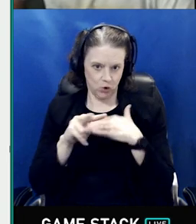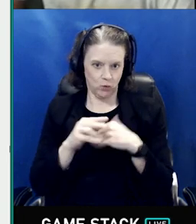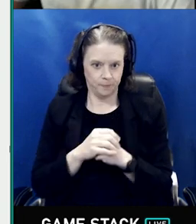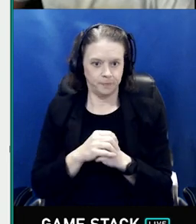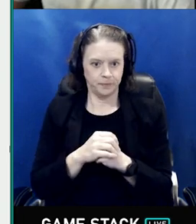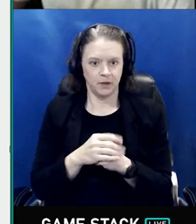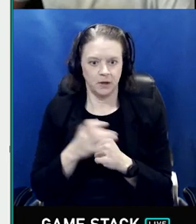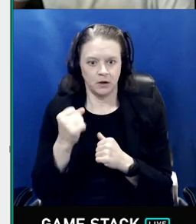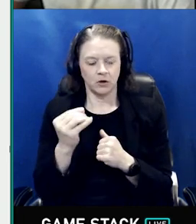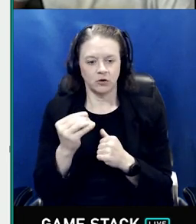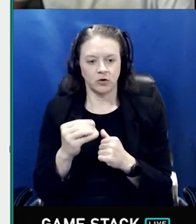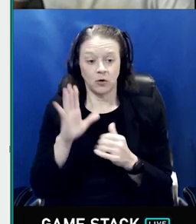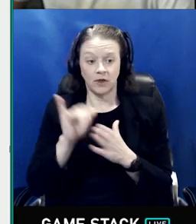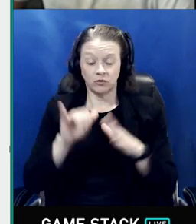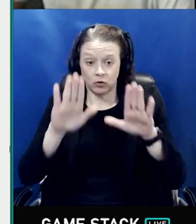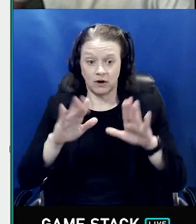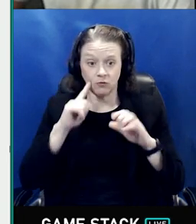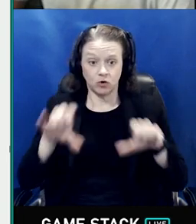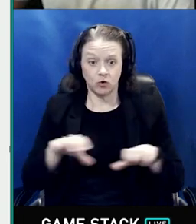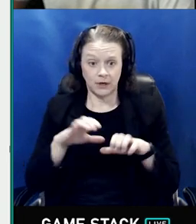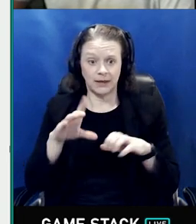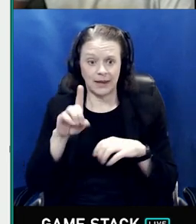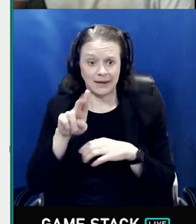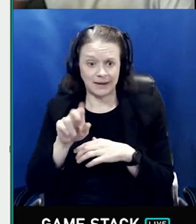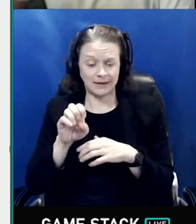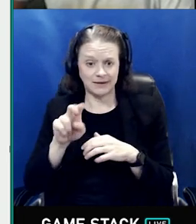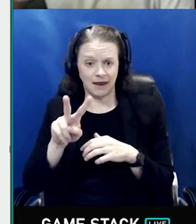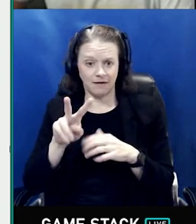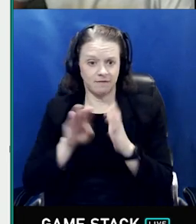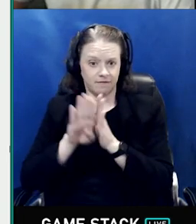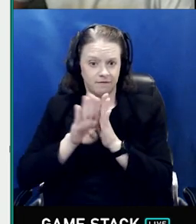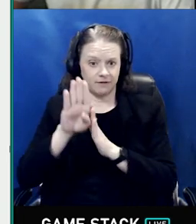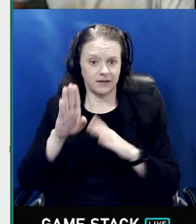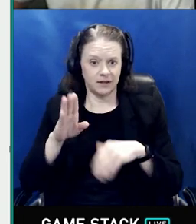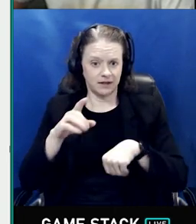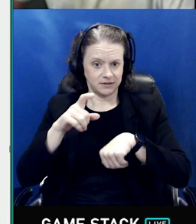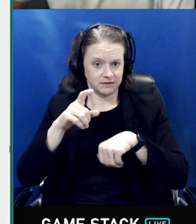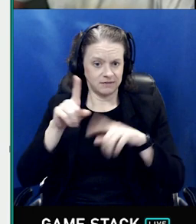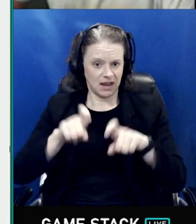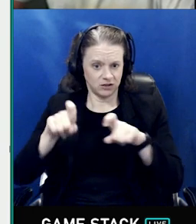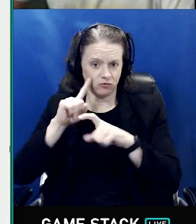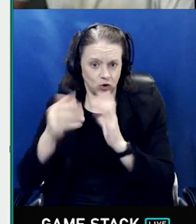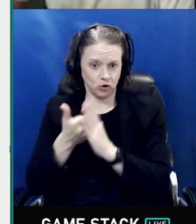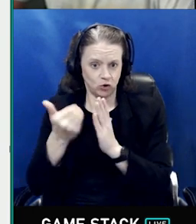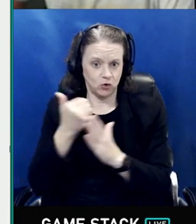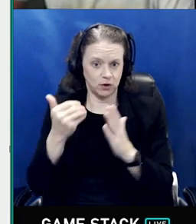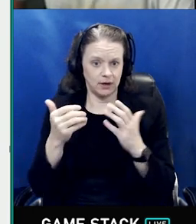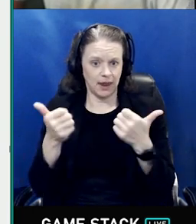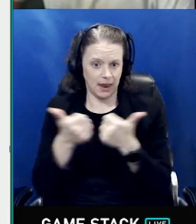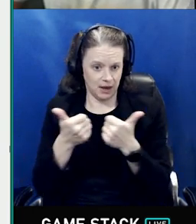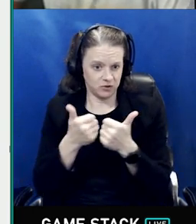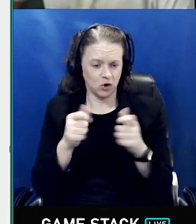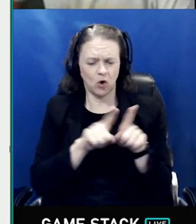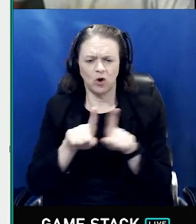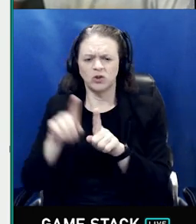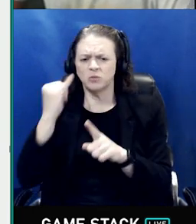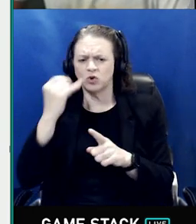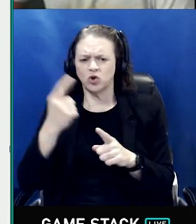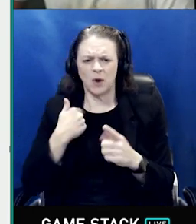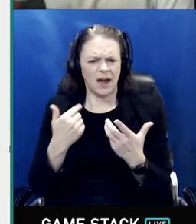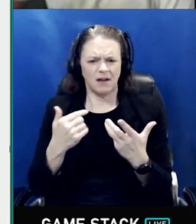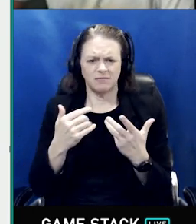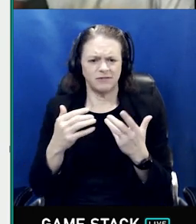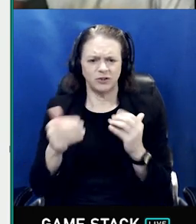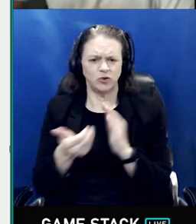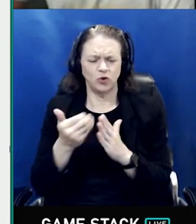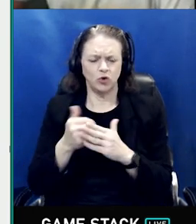doing dev tests on new games and also great for scenarios where if you have like routines that are very bursty, but don't